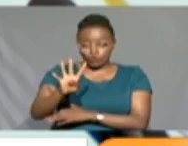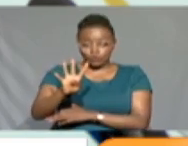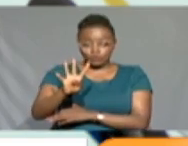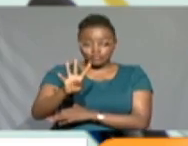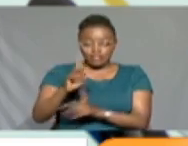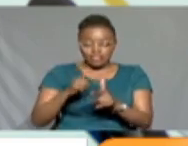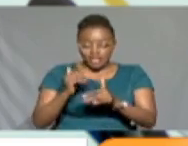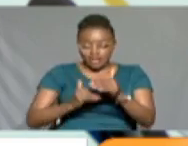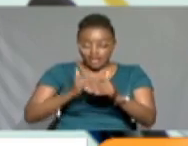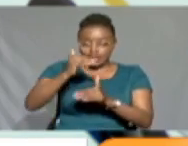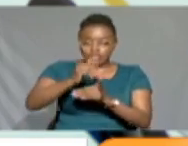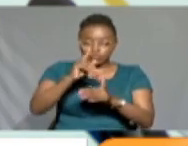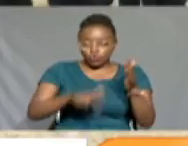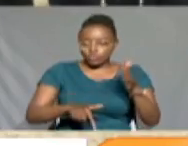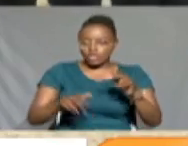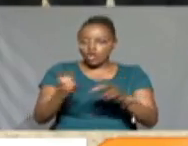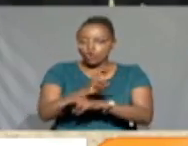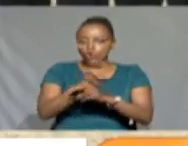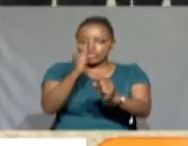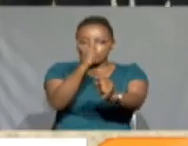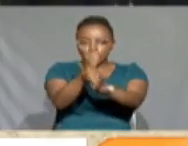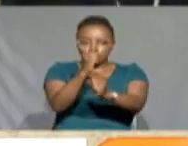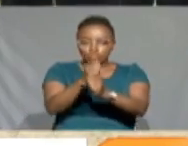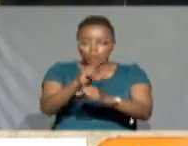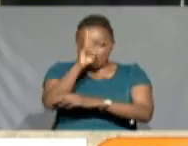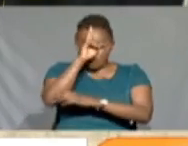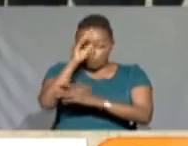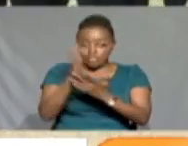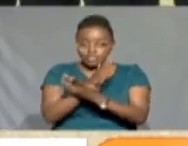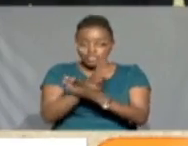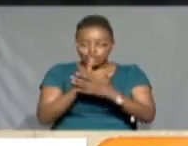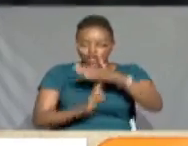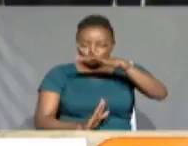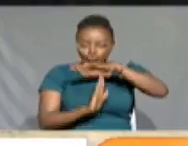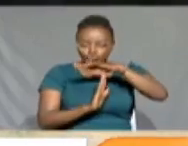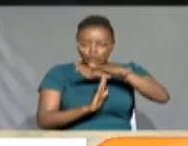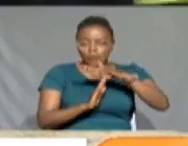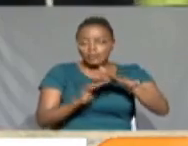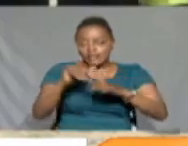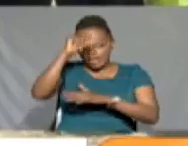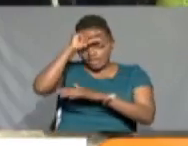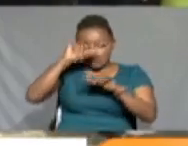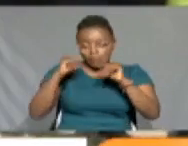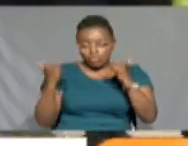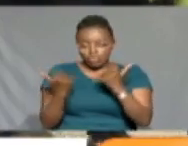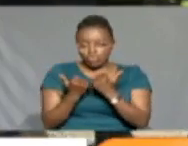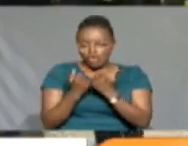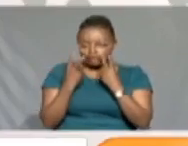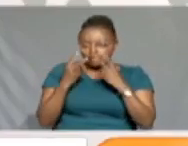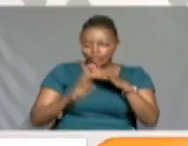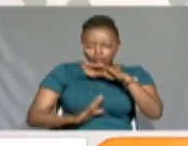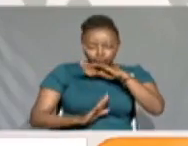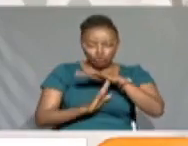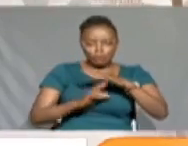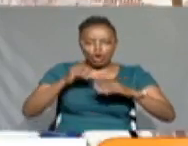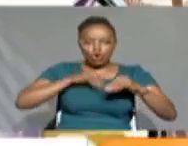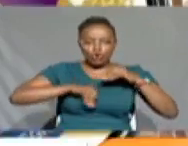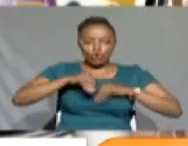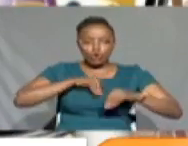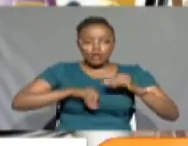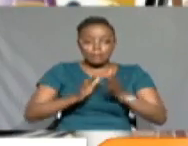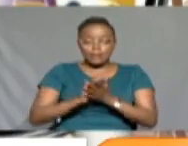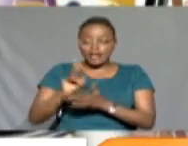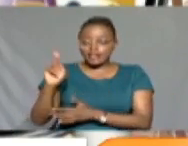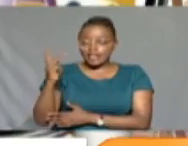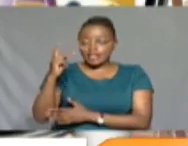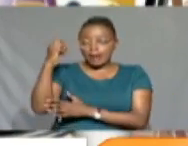88,294, followed by seeking employment. The police department ranked highest in government agencies perceived to be the most corrupt, followed by the Kenya